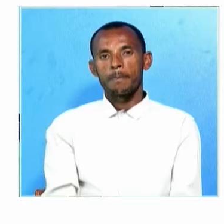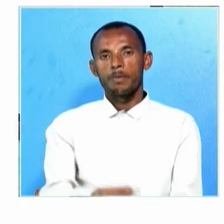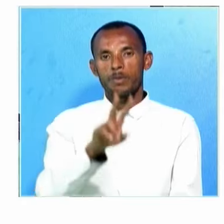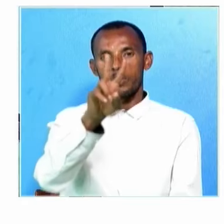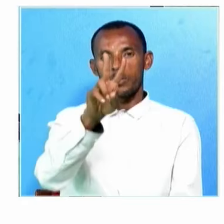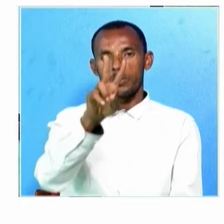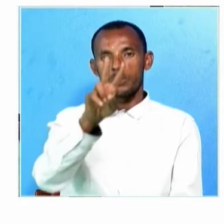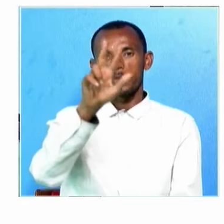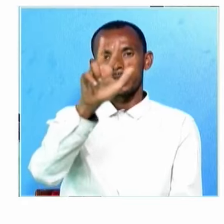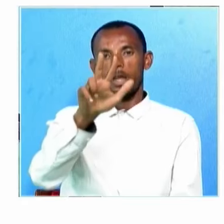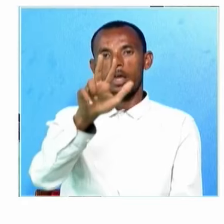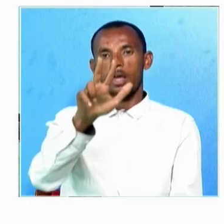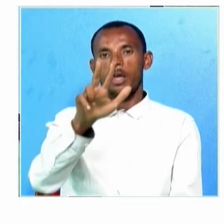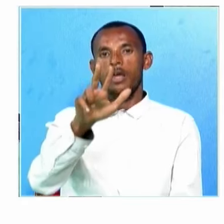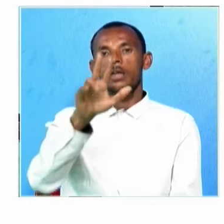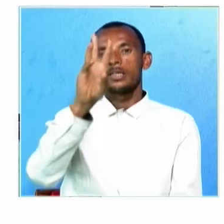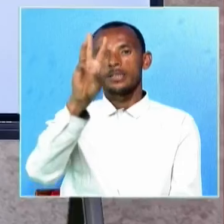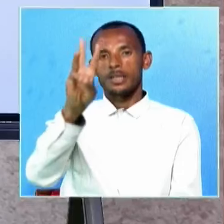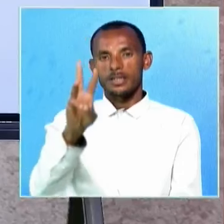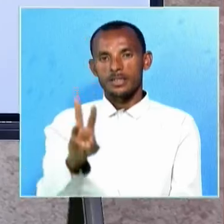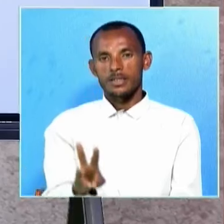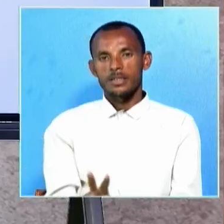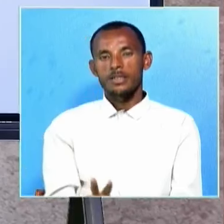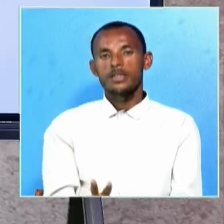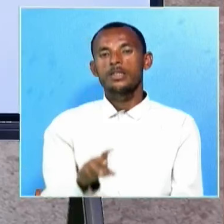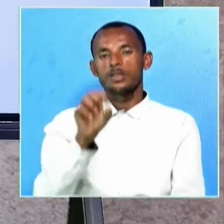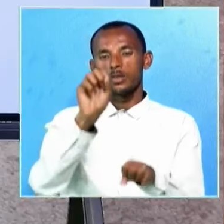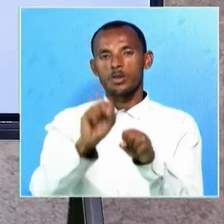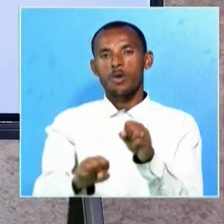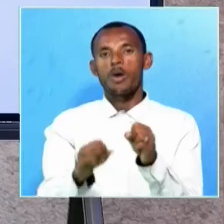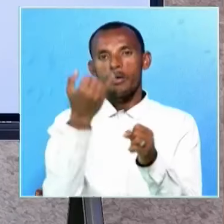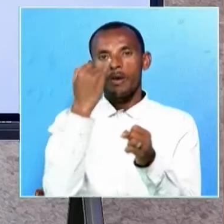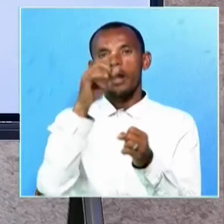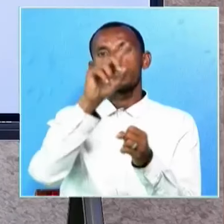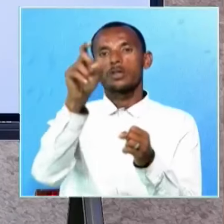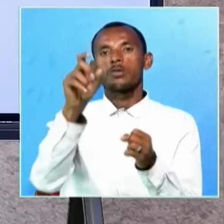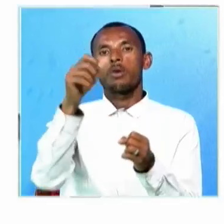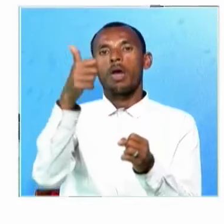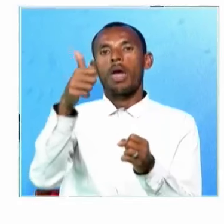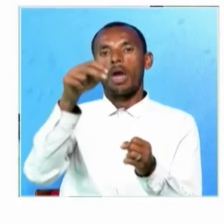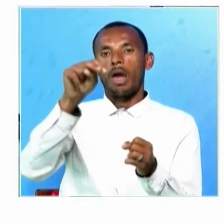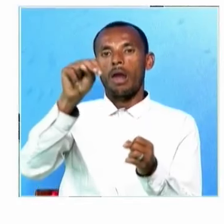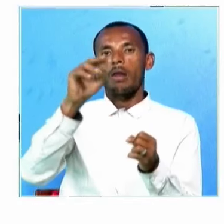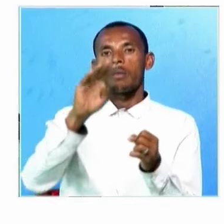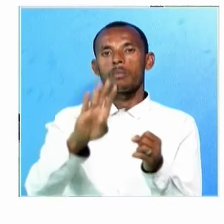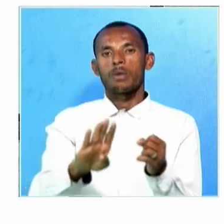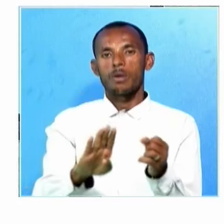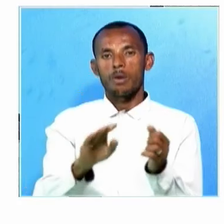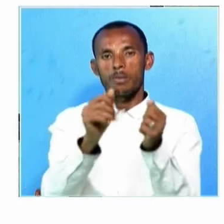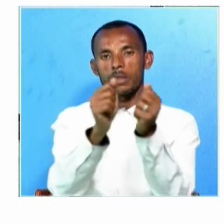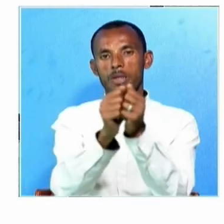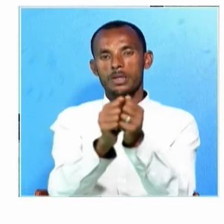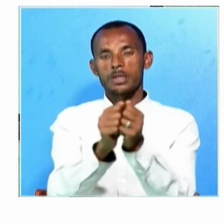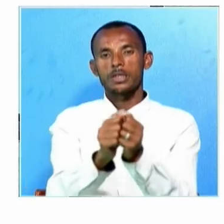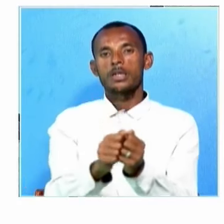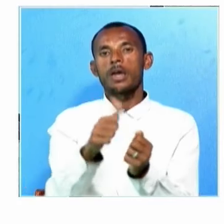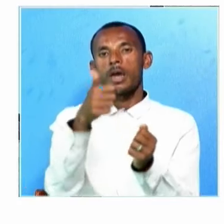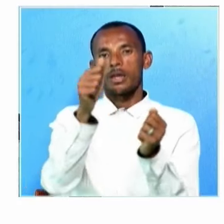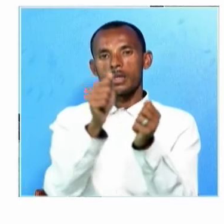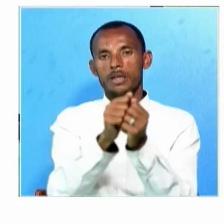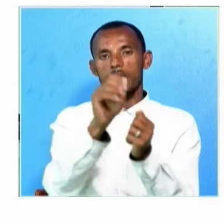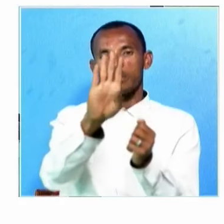2, 3, 6, so if you are asked to find their intersection, A intersection